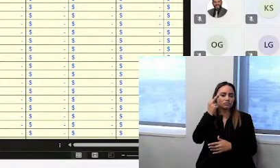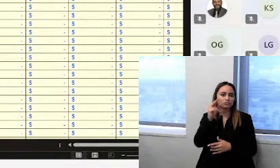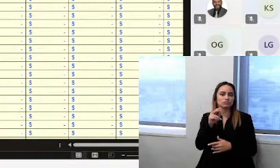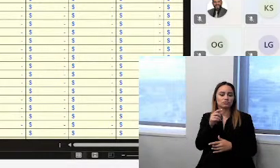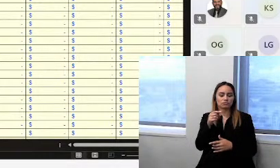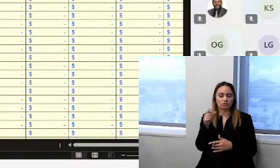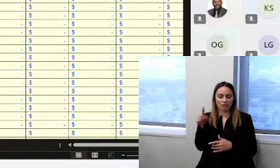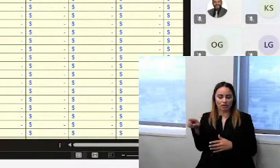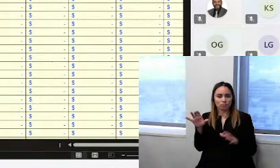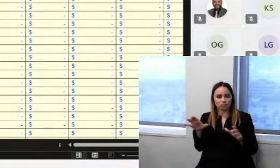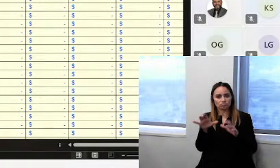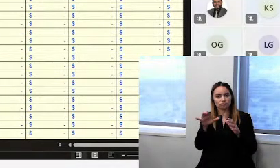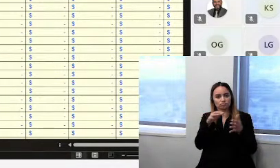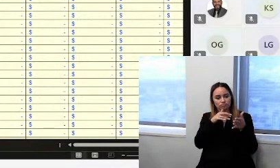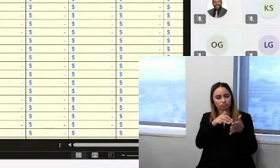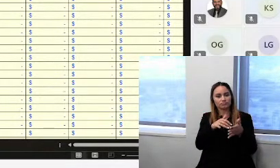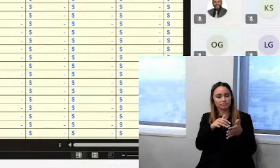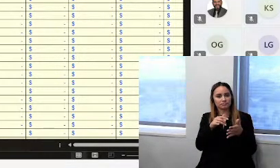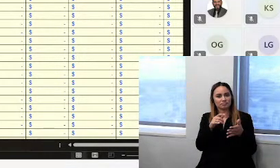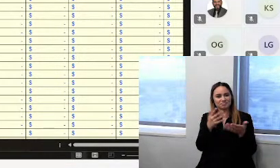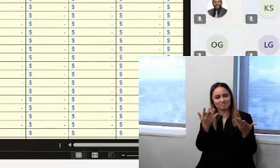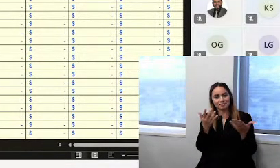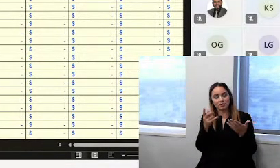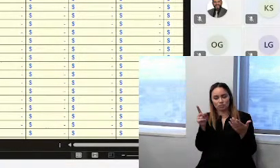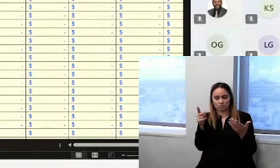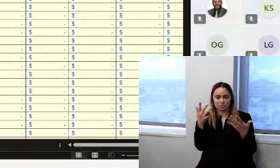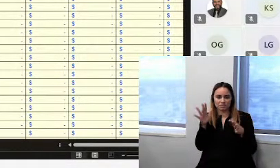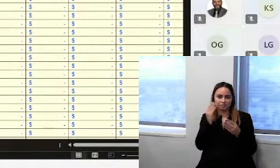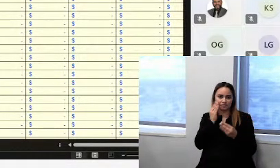they're done is what you just said. Yes. Okay. Thank you.